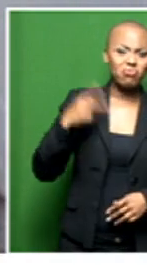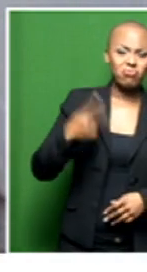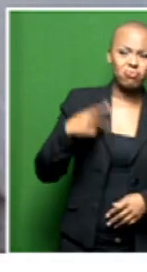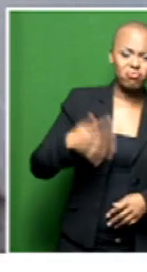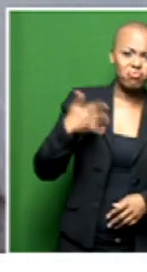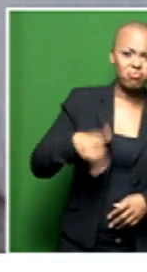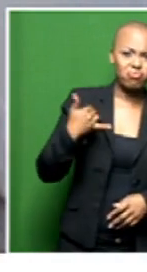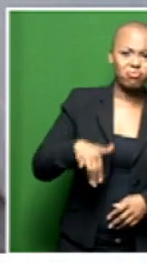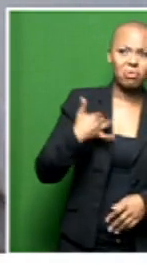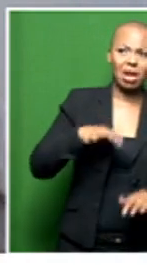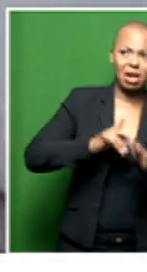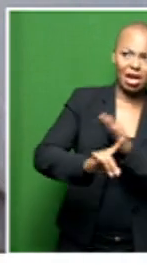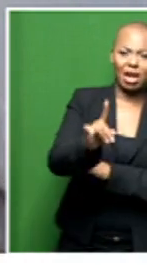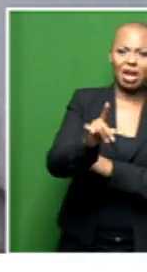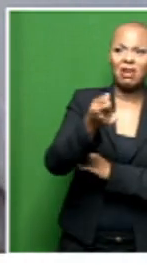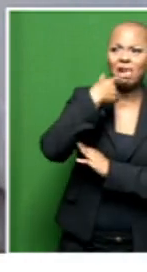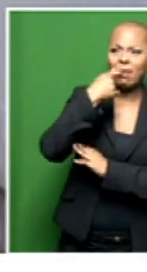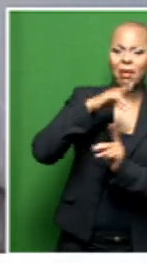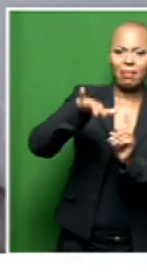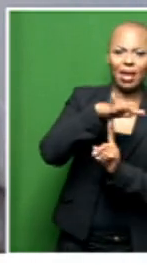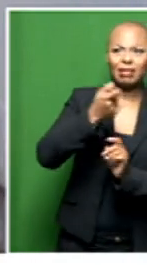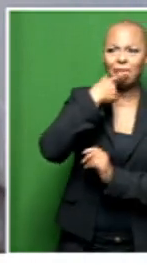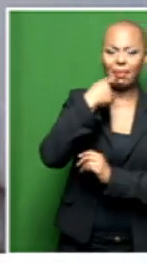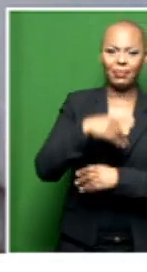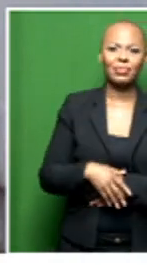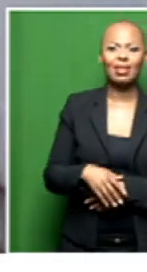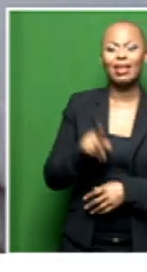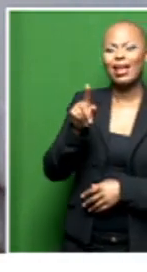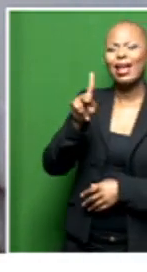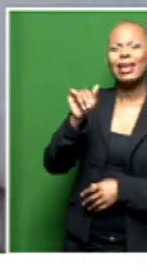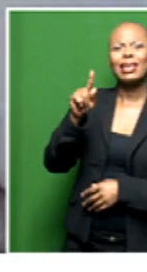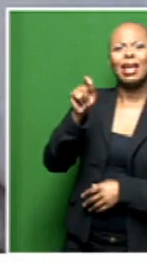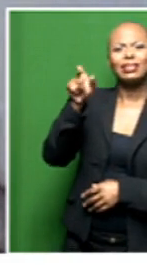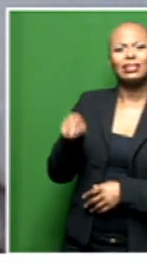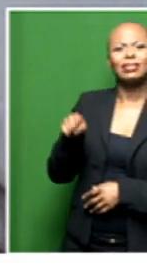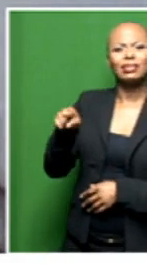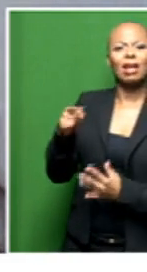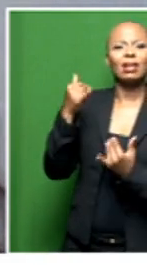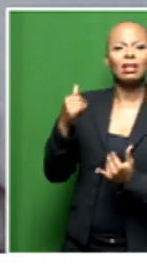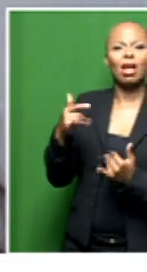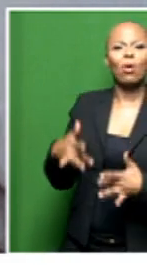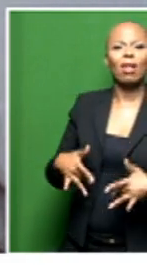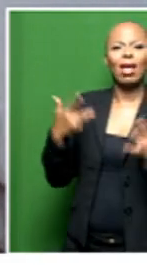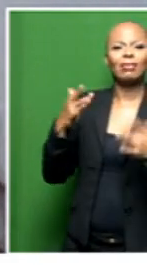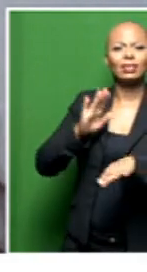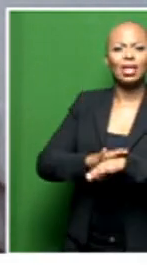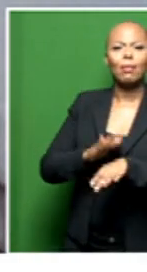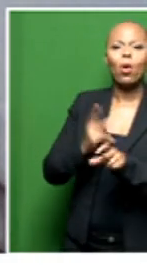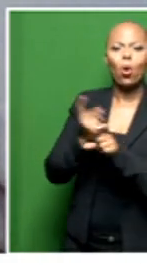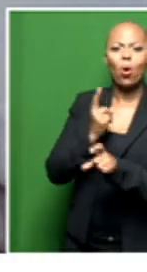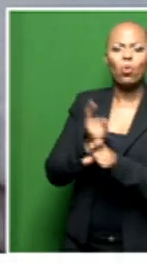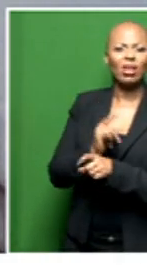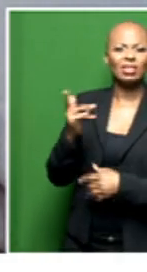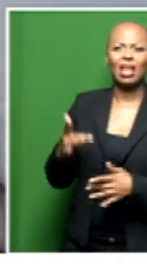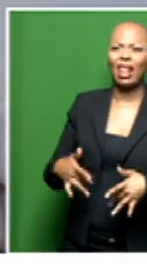characters is Kat. You know, you've just touched on a little bit, who experiences incidents that lead her to a lifetime of chronic pain.